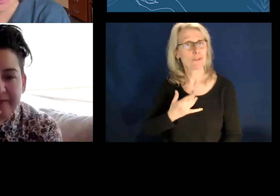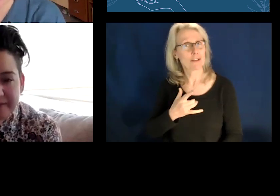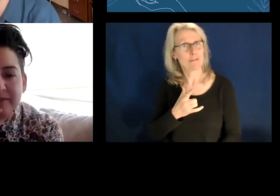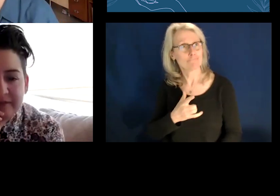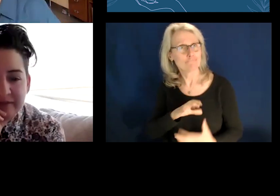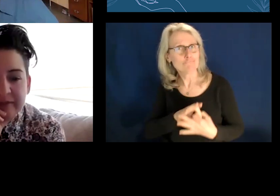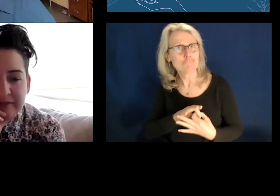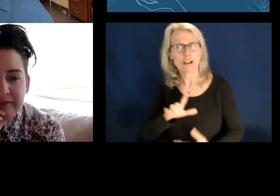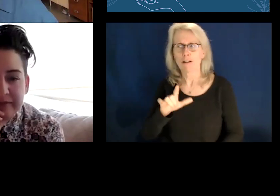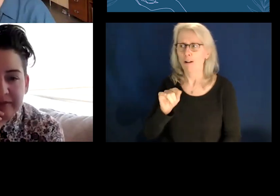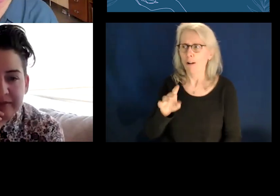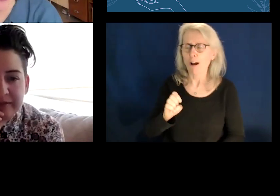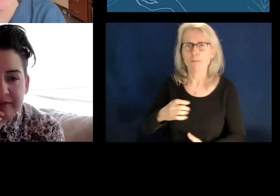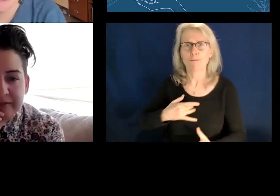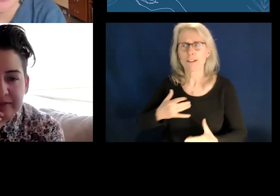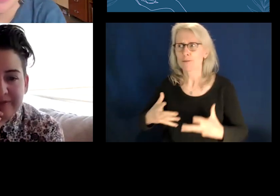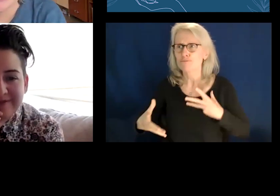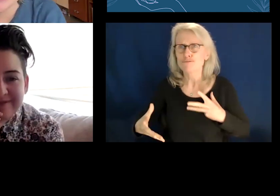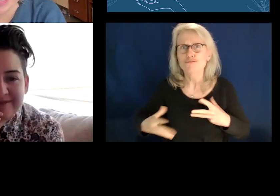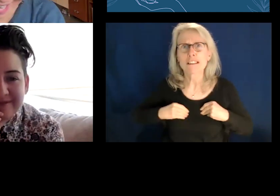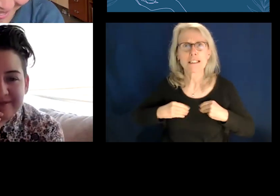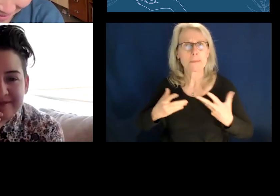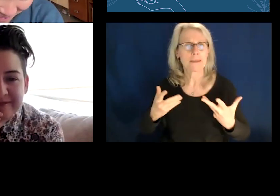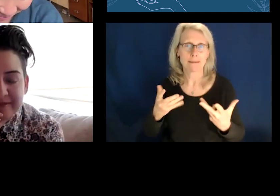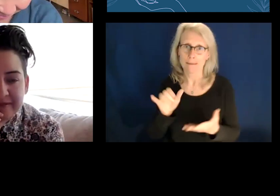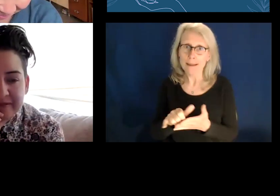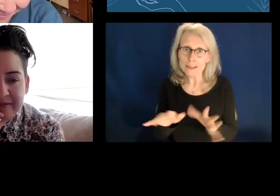and acceptance. And so thanks for sharing that.